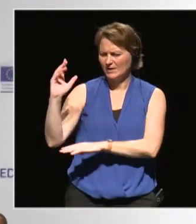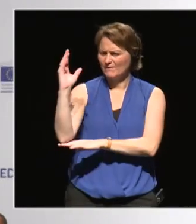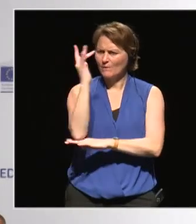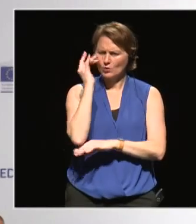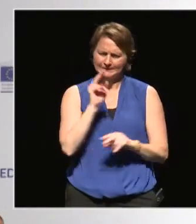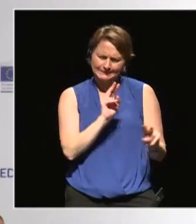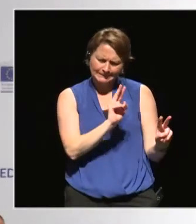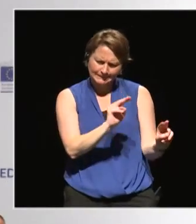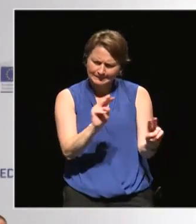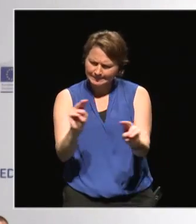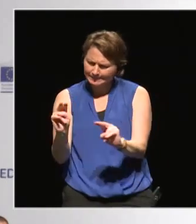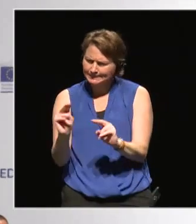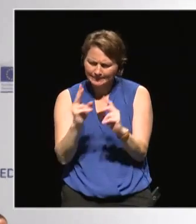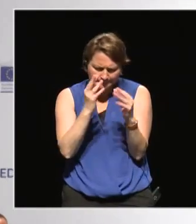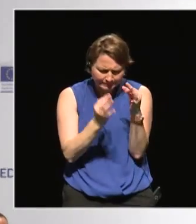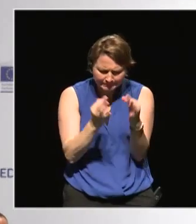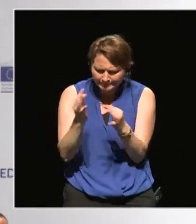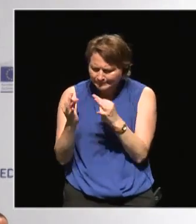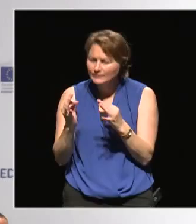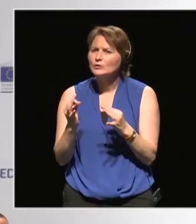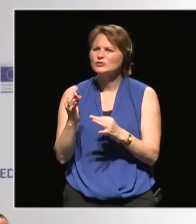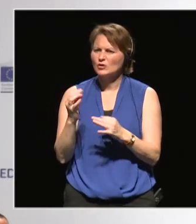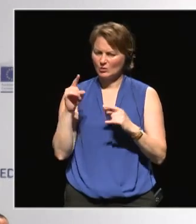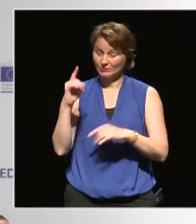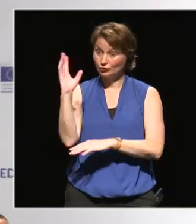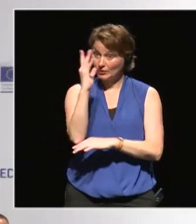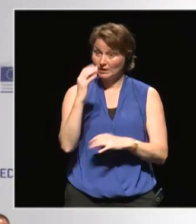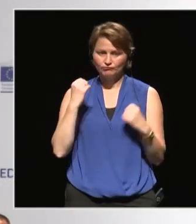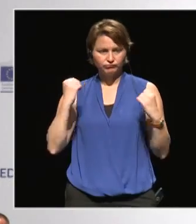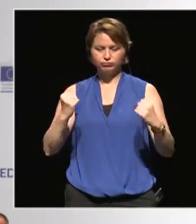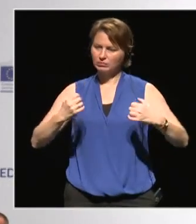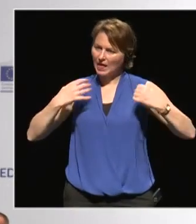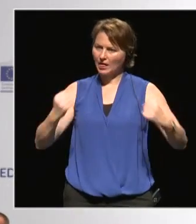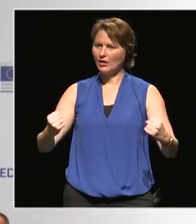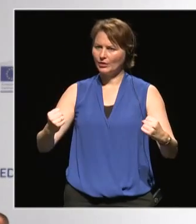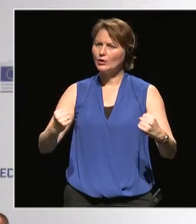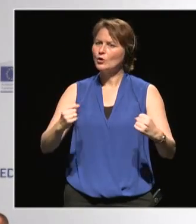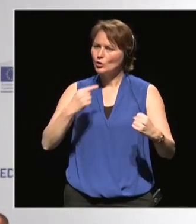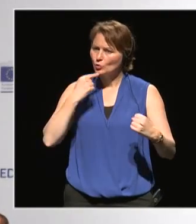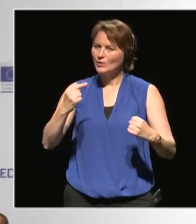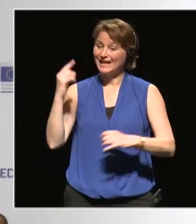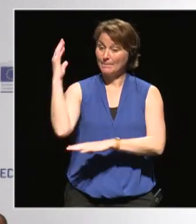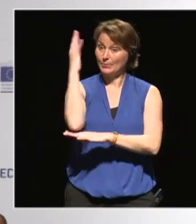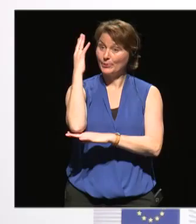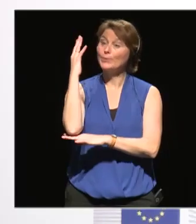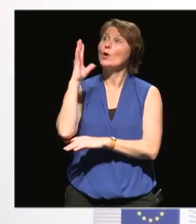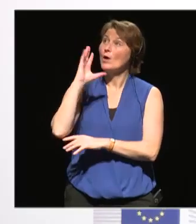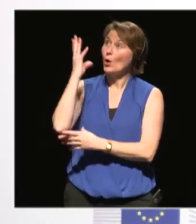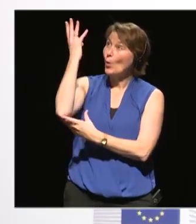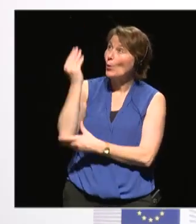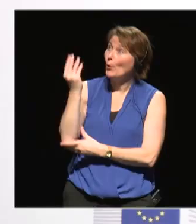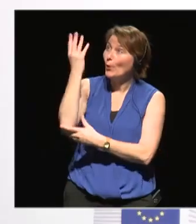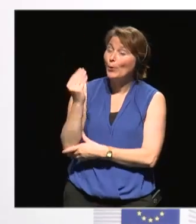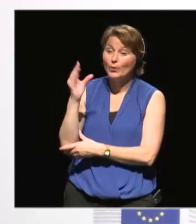now to really understand how healthy our forests are. Are they really absorbing the amount of carbon that we claim that they